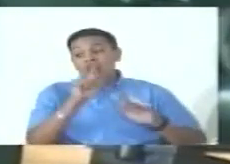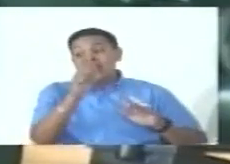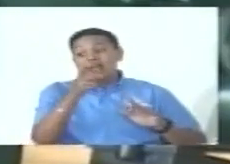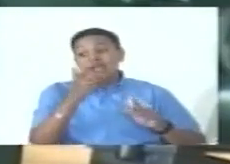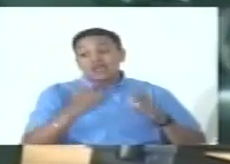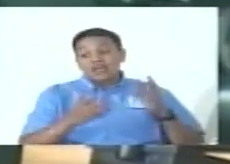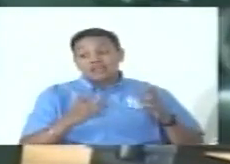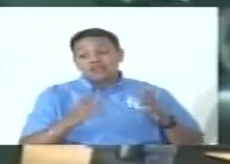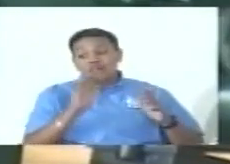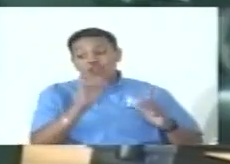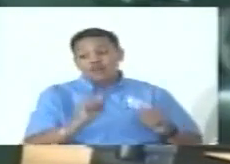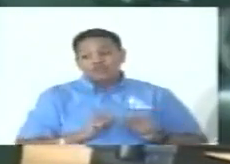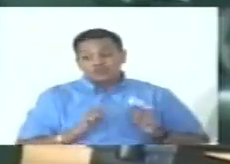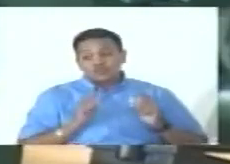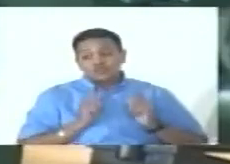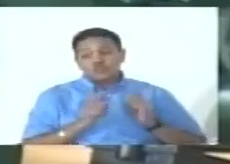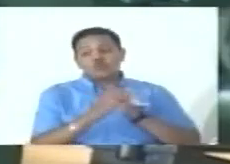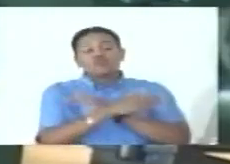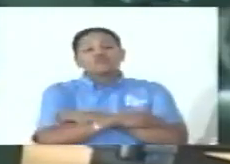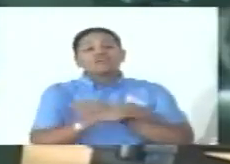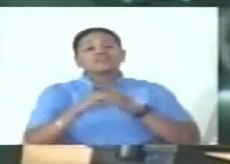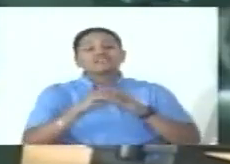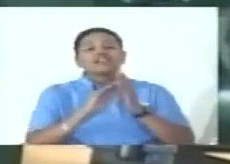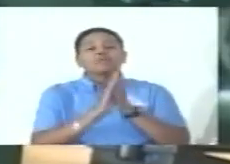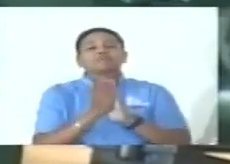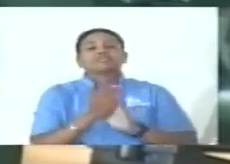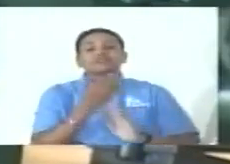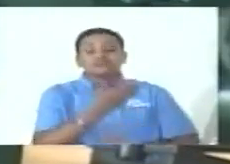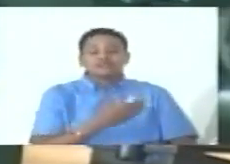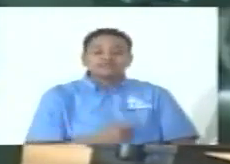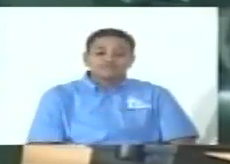her soul rest in peace.